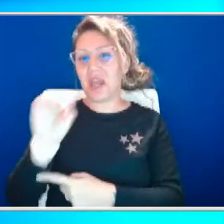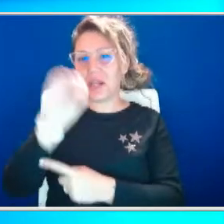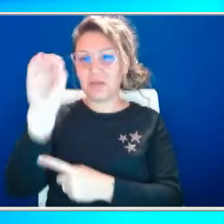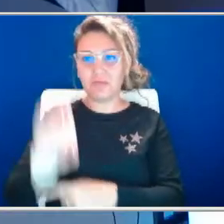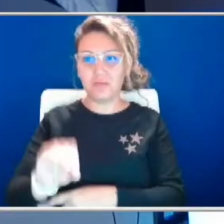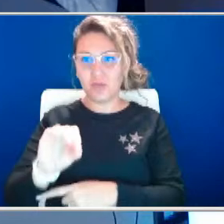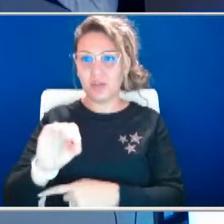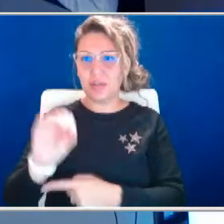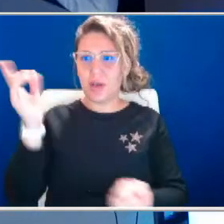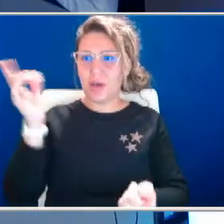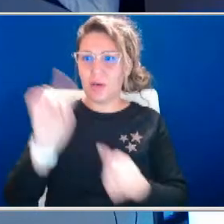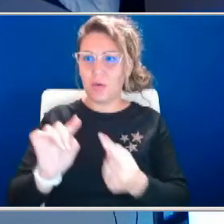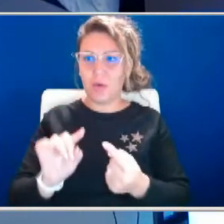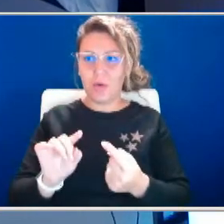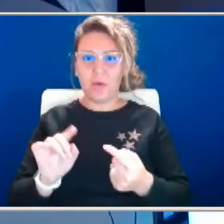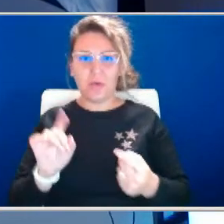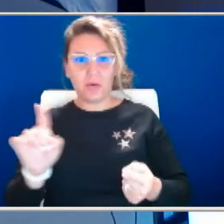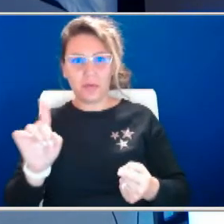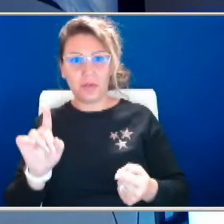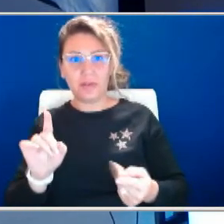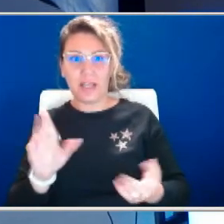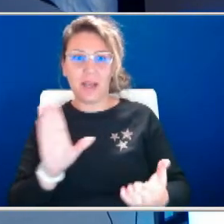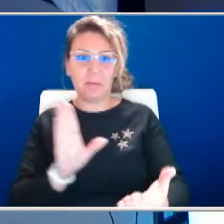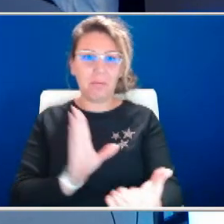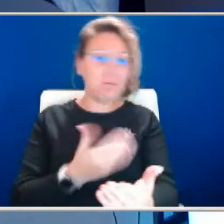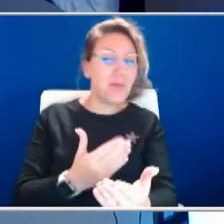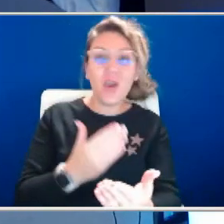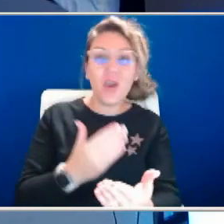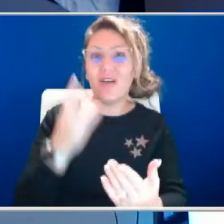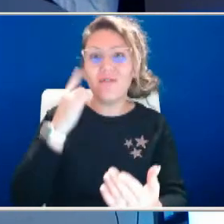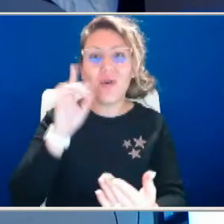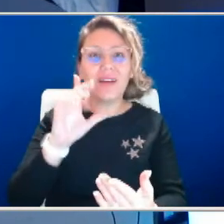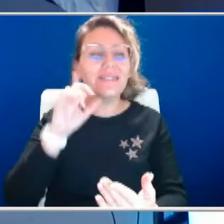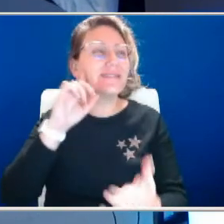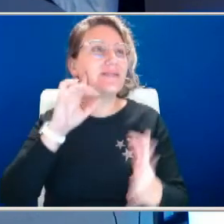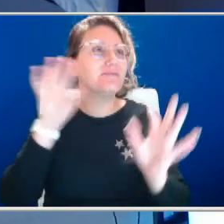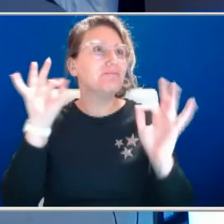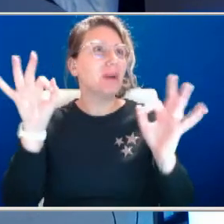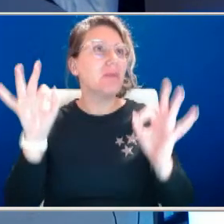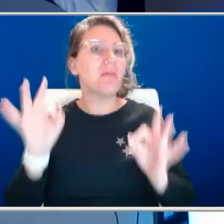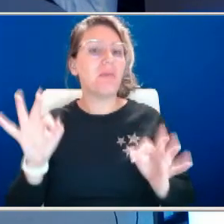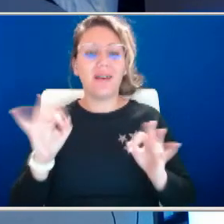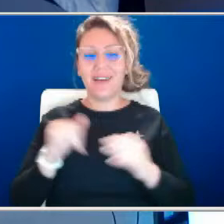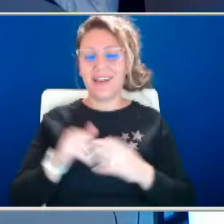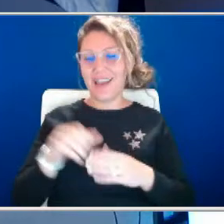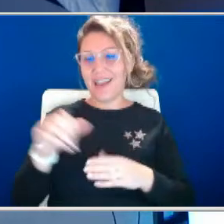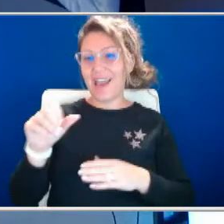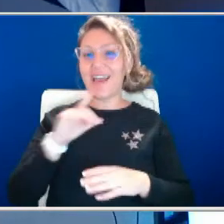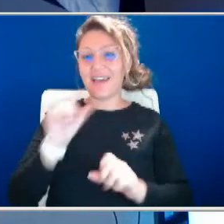no pun intended, like music to his ears, like in real life, right? Absolutely, no pain. Absolutely.